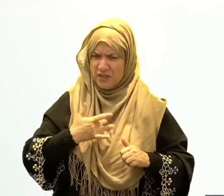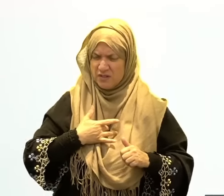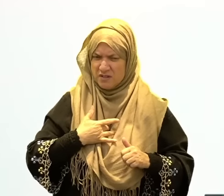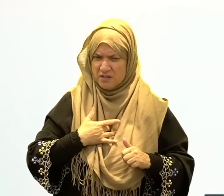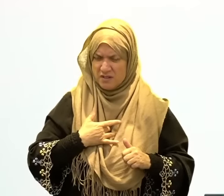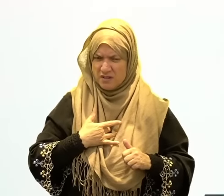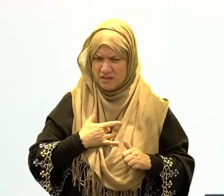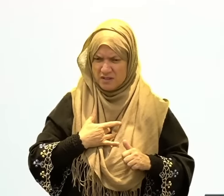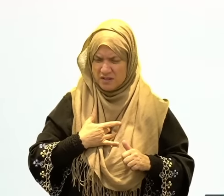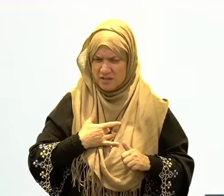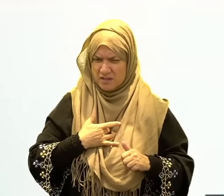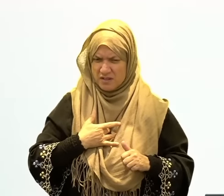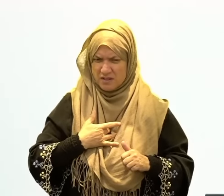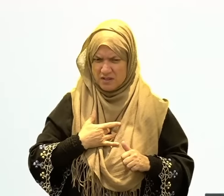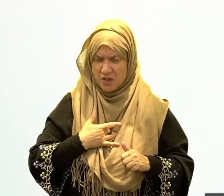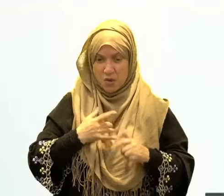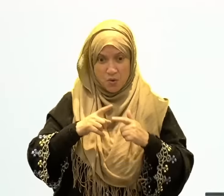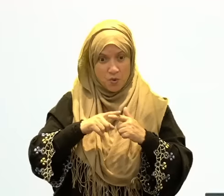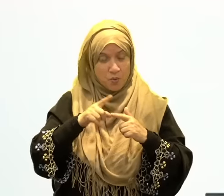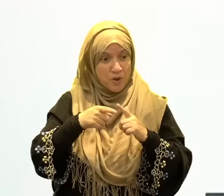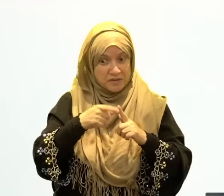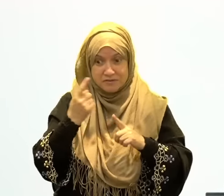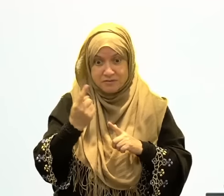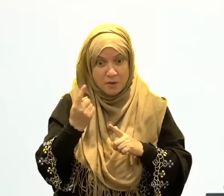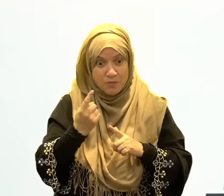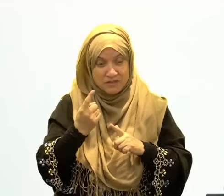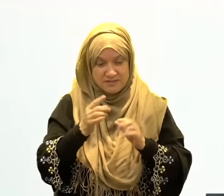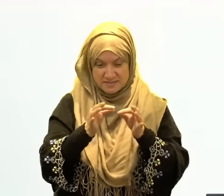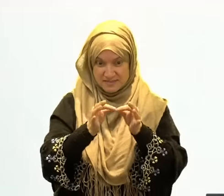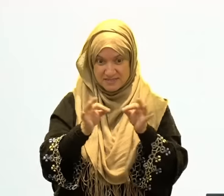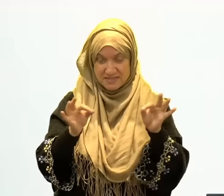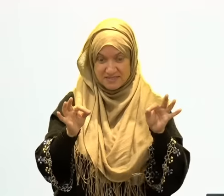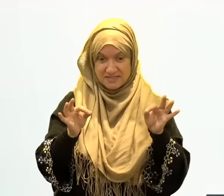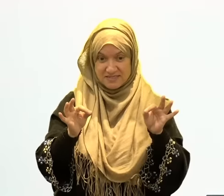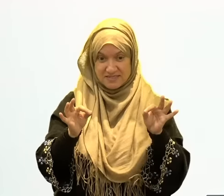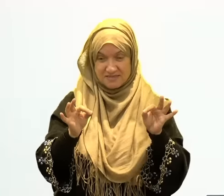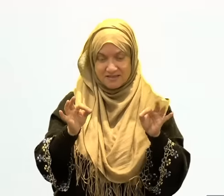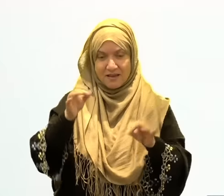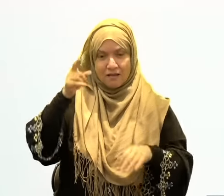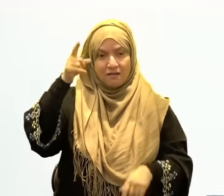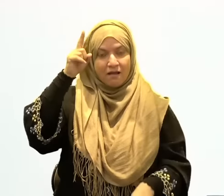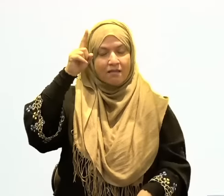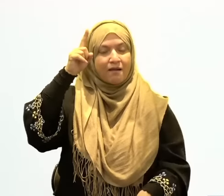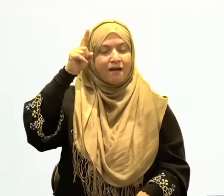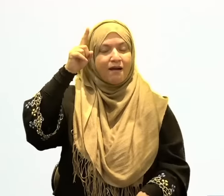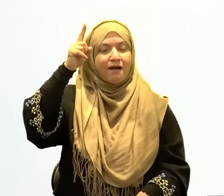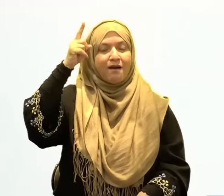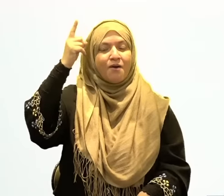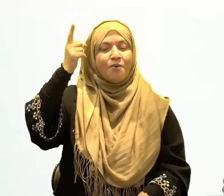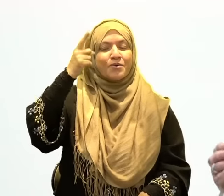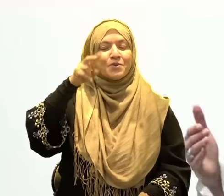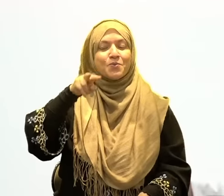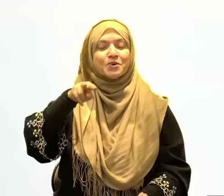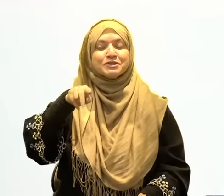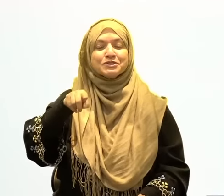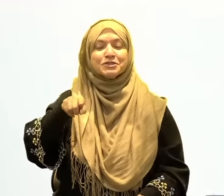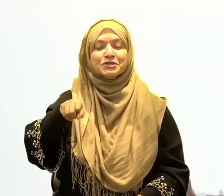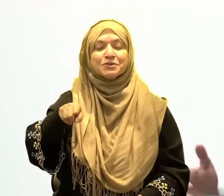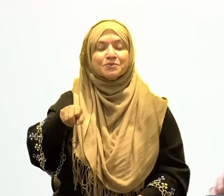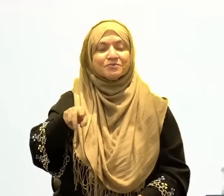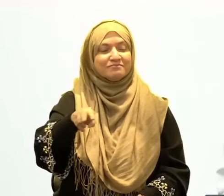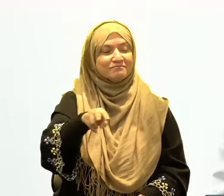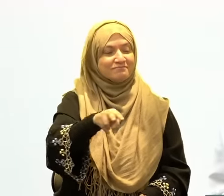Allah is always watching, does it cause you to leave off sin? Does it cause you to want to do more